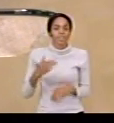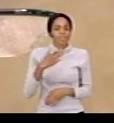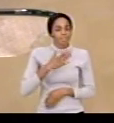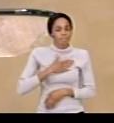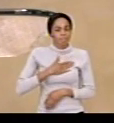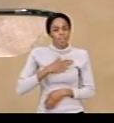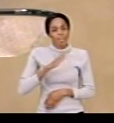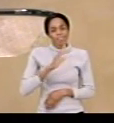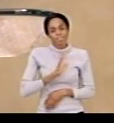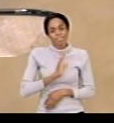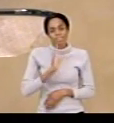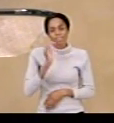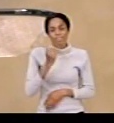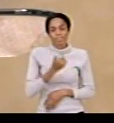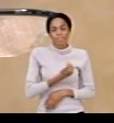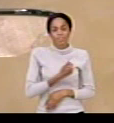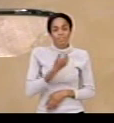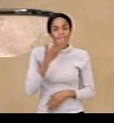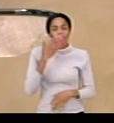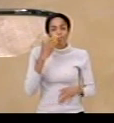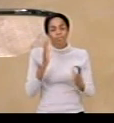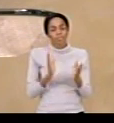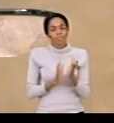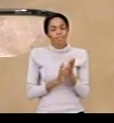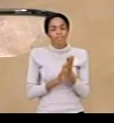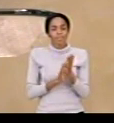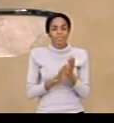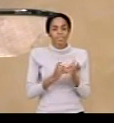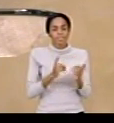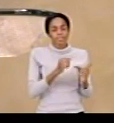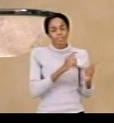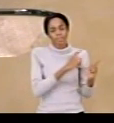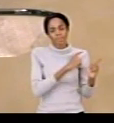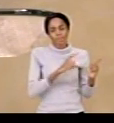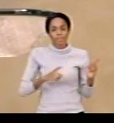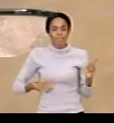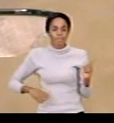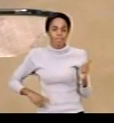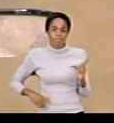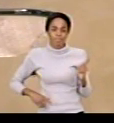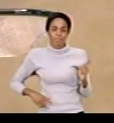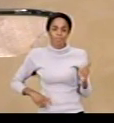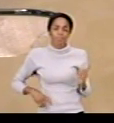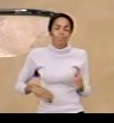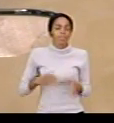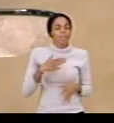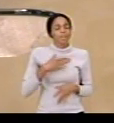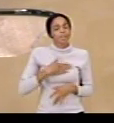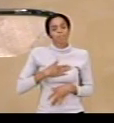Lord, my soul. Praise the Lord, praise.